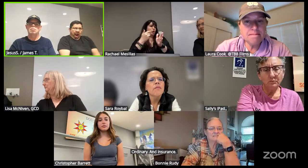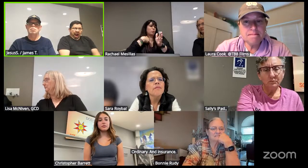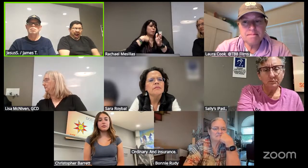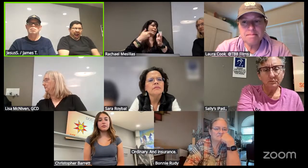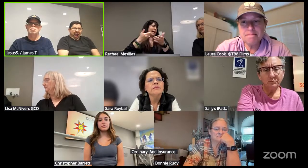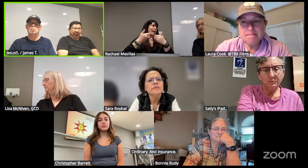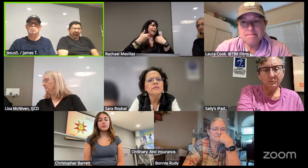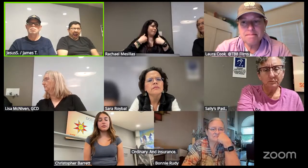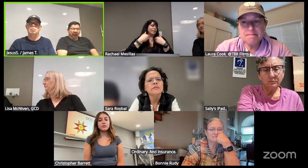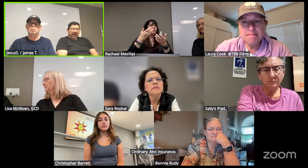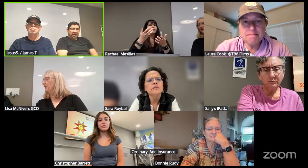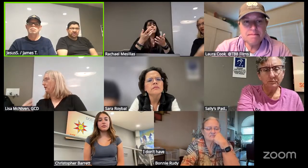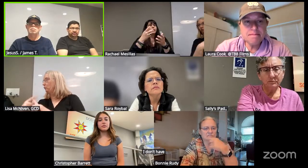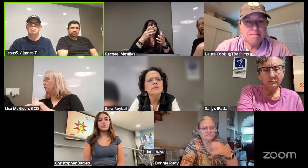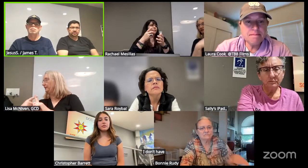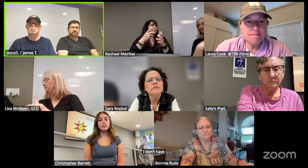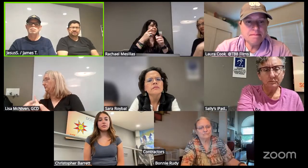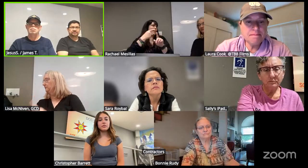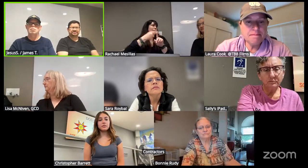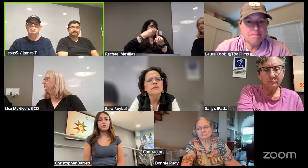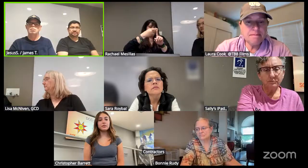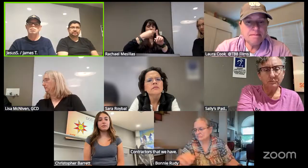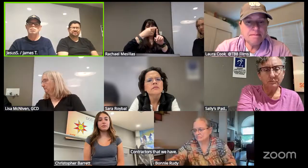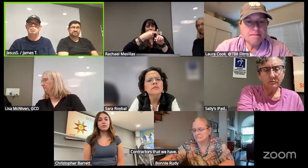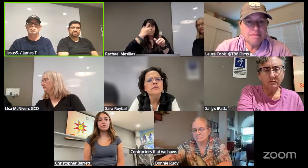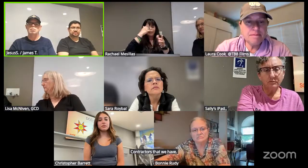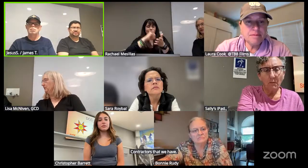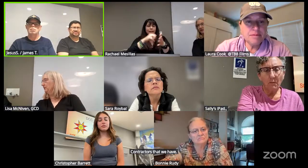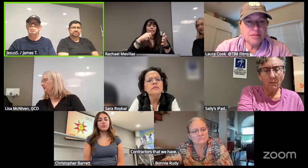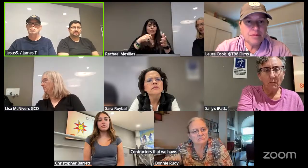have contractors that we have.